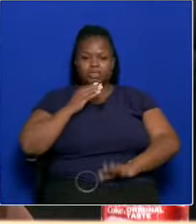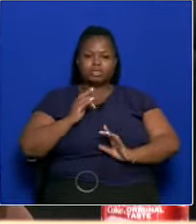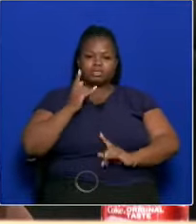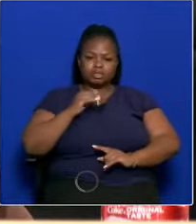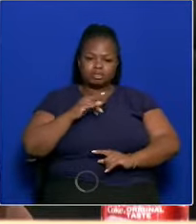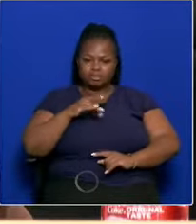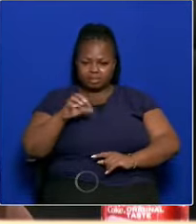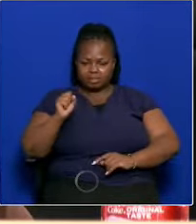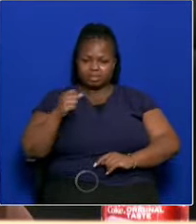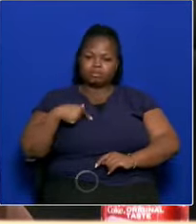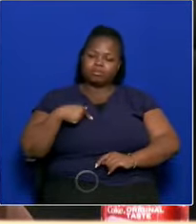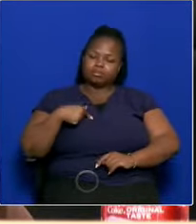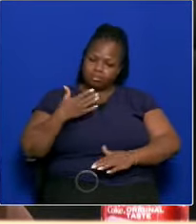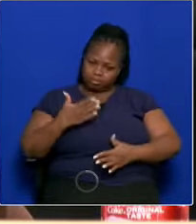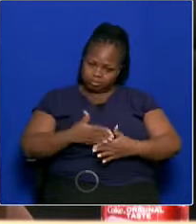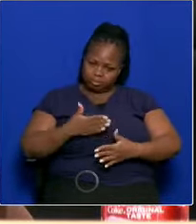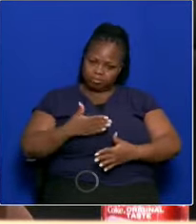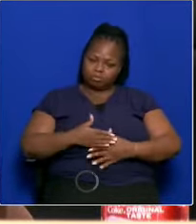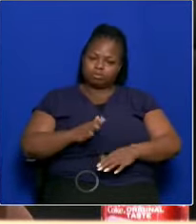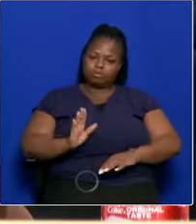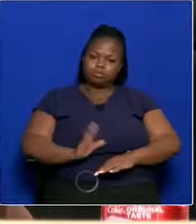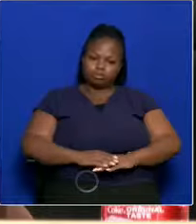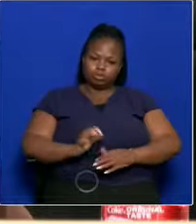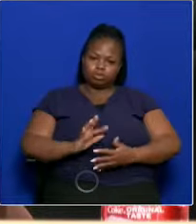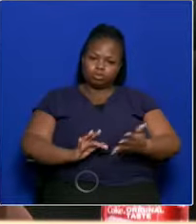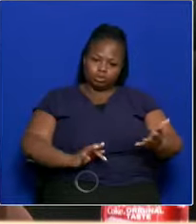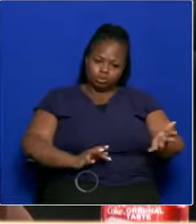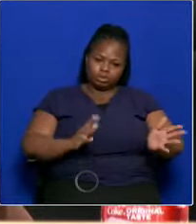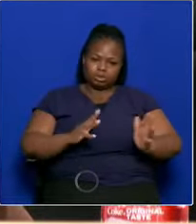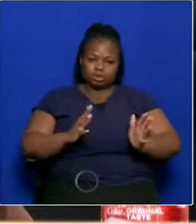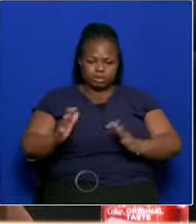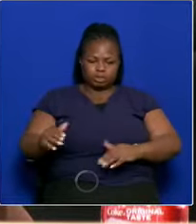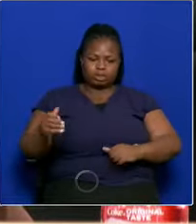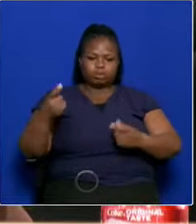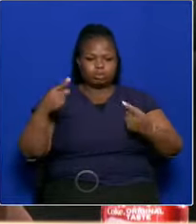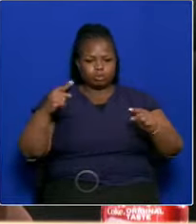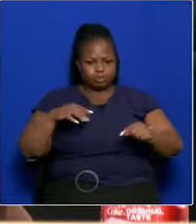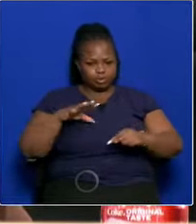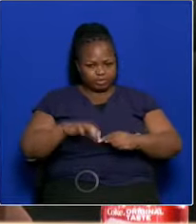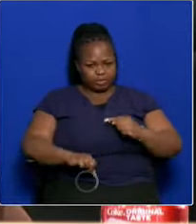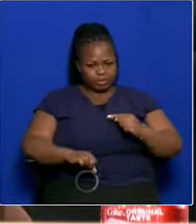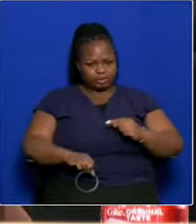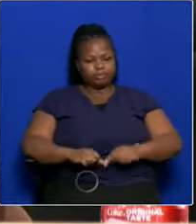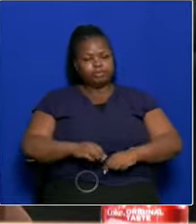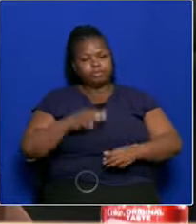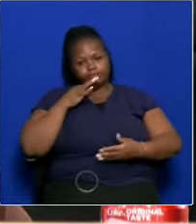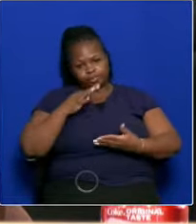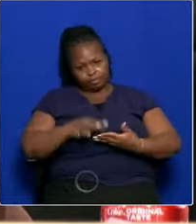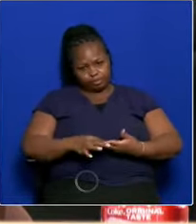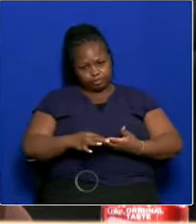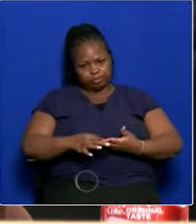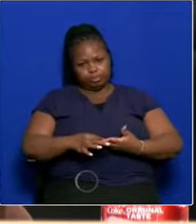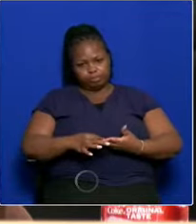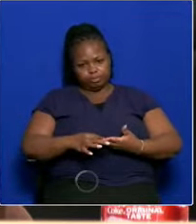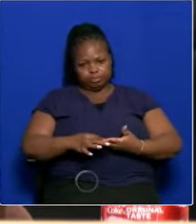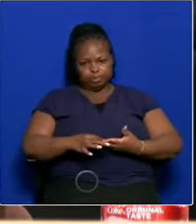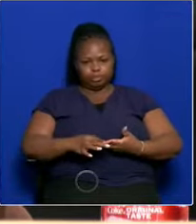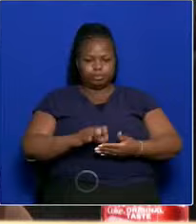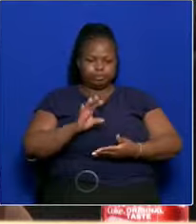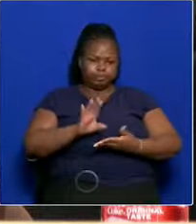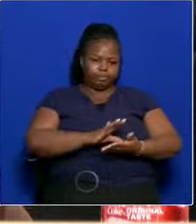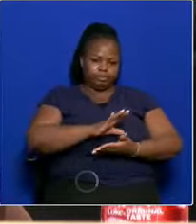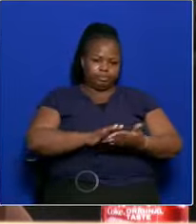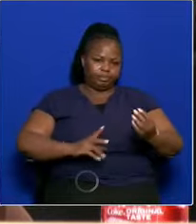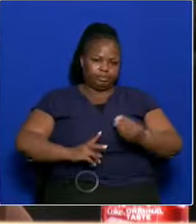working on a story based on the audit findings that recommended the cancellation or termination of